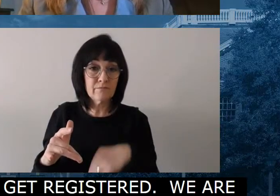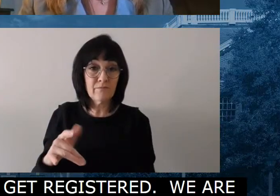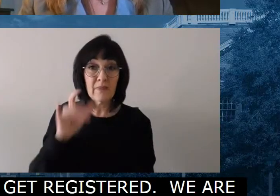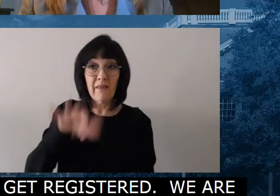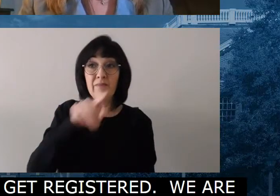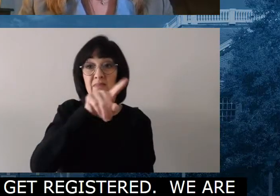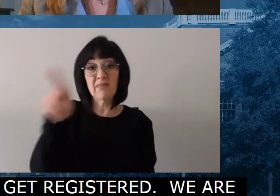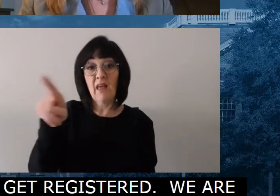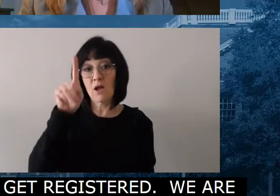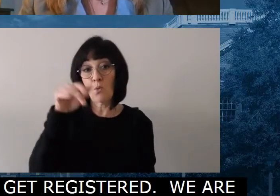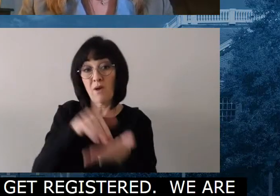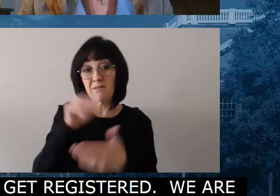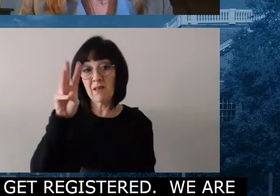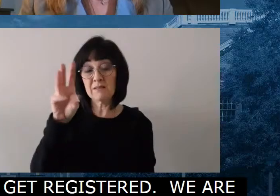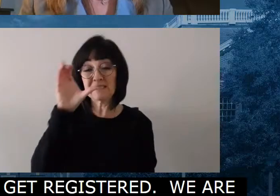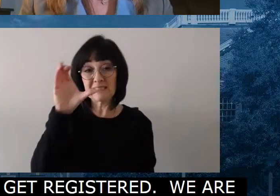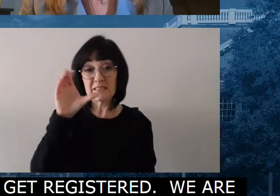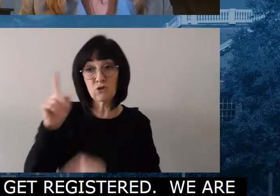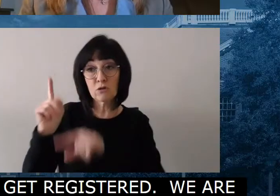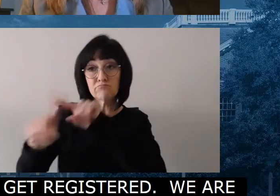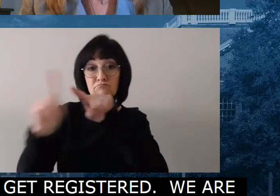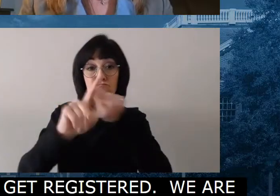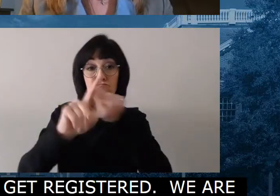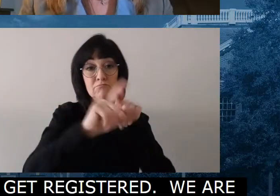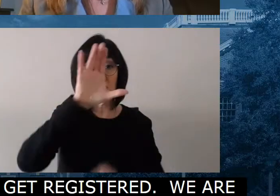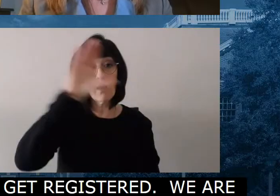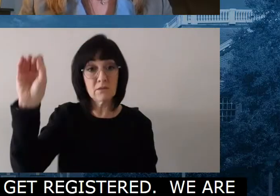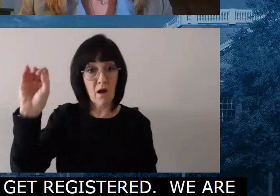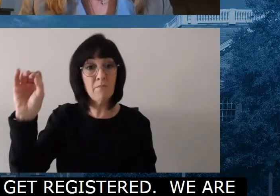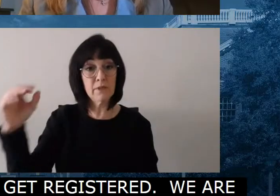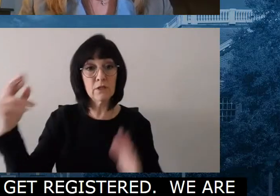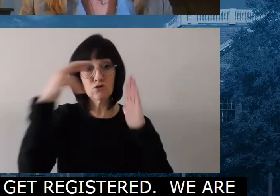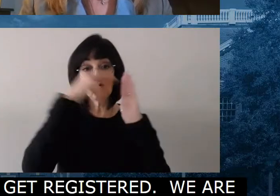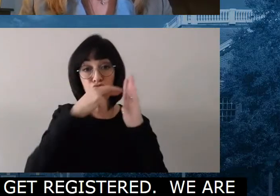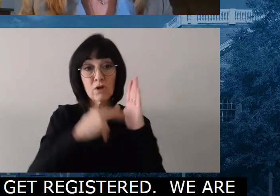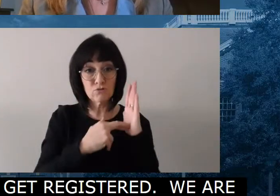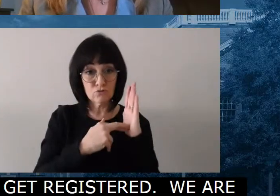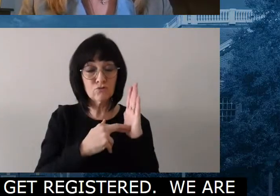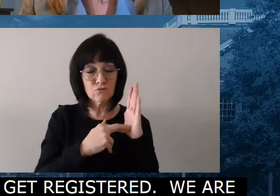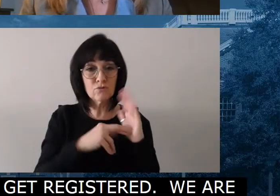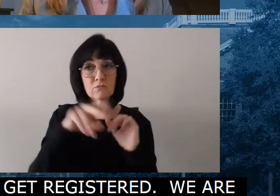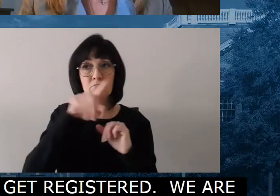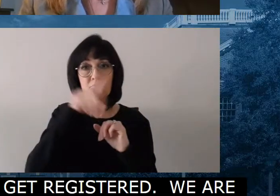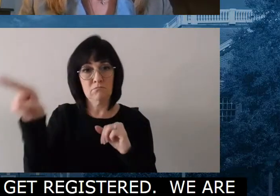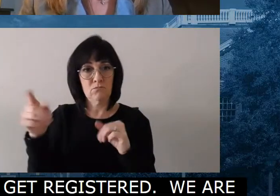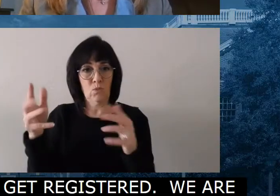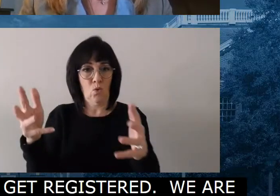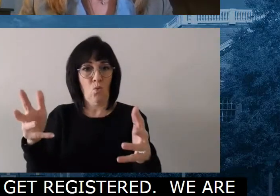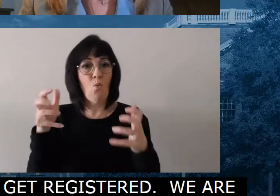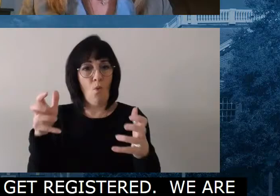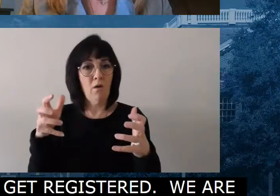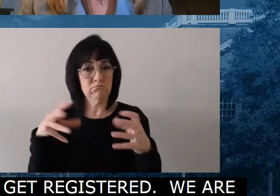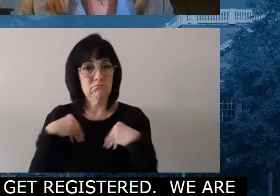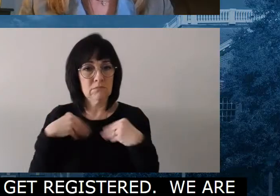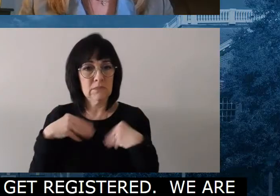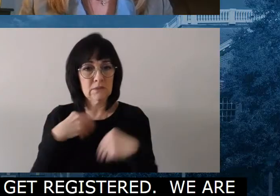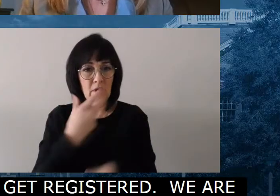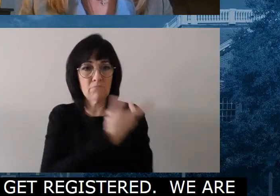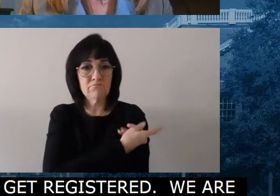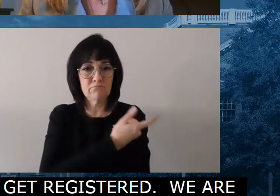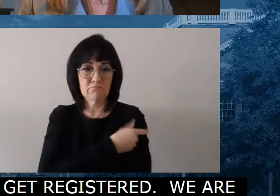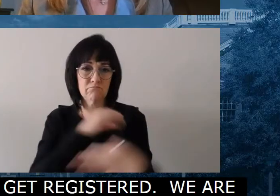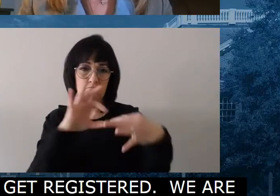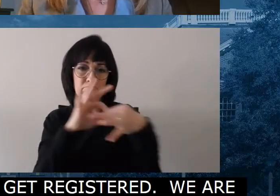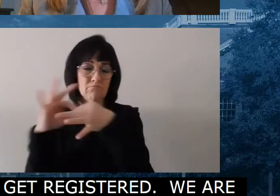up with the Division of Public Health as an essential employer in our state, directly feeding